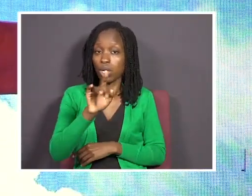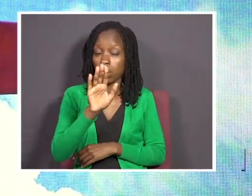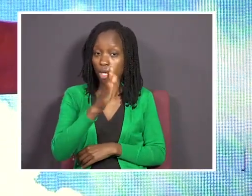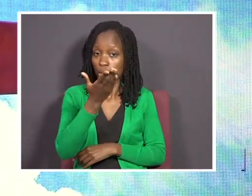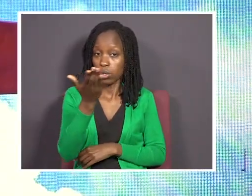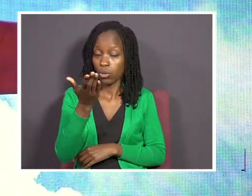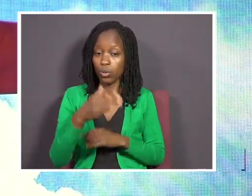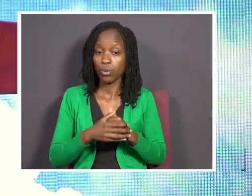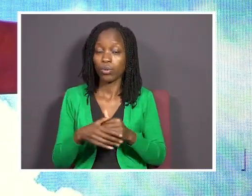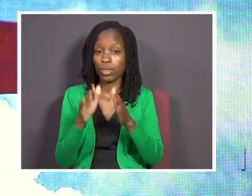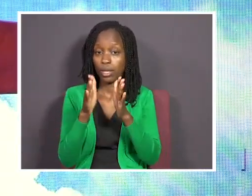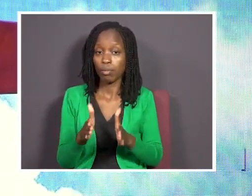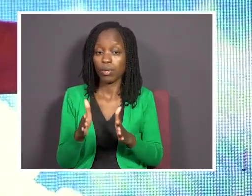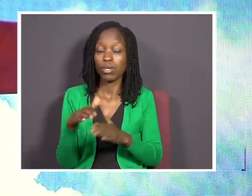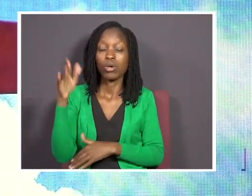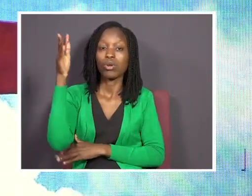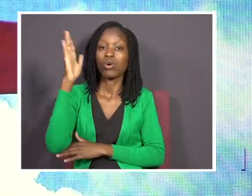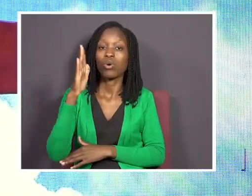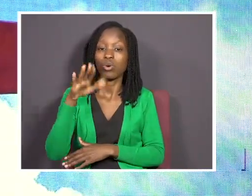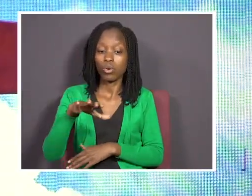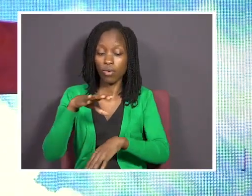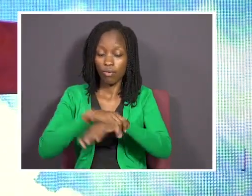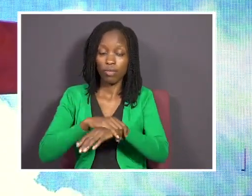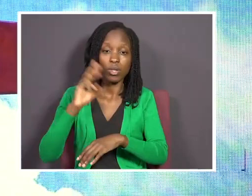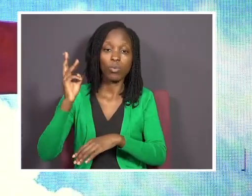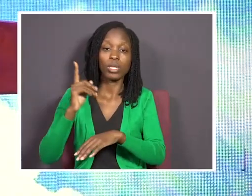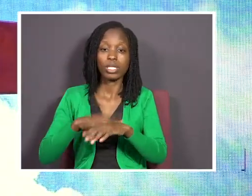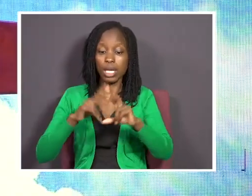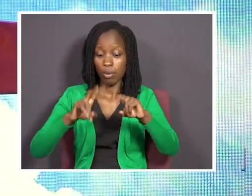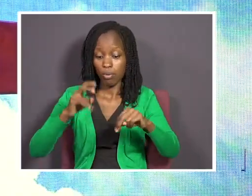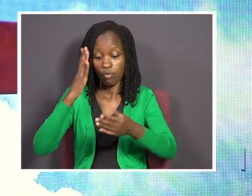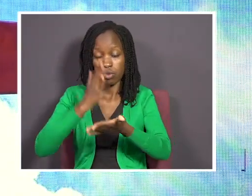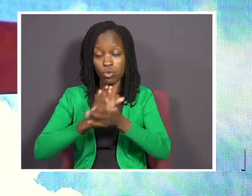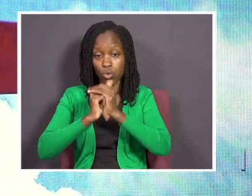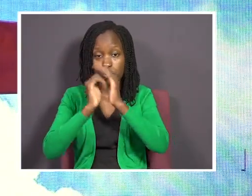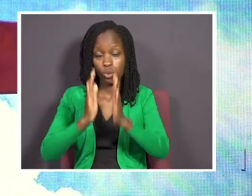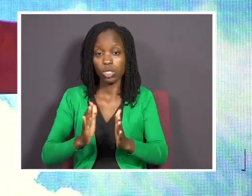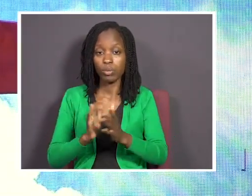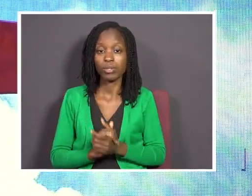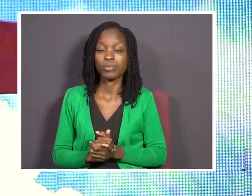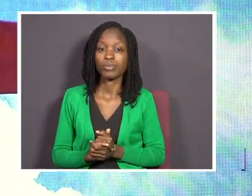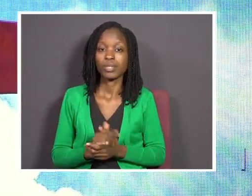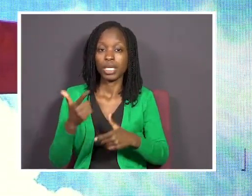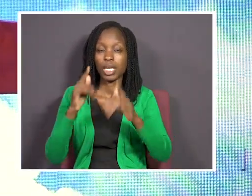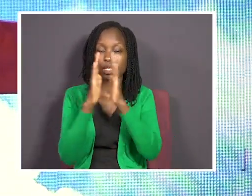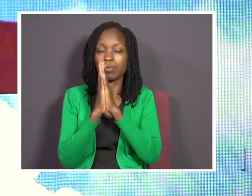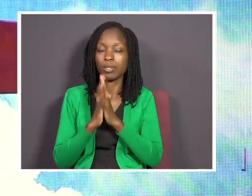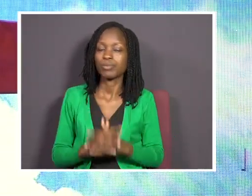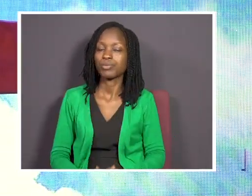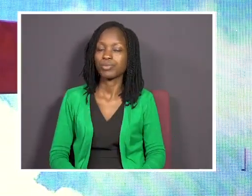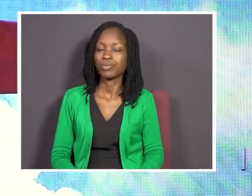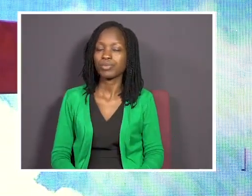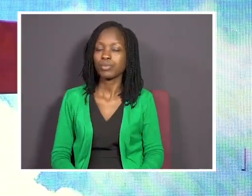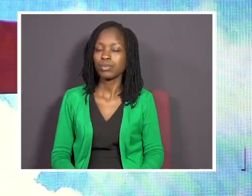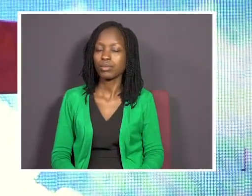you the person that God will find when he is looking for true worshipers? Let us pray.